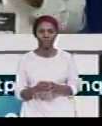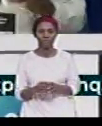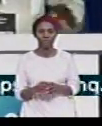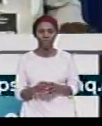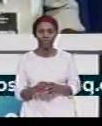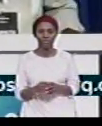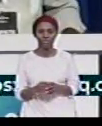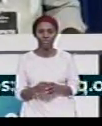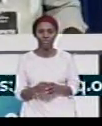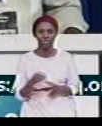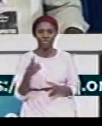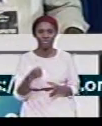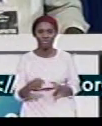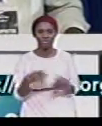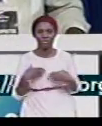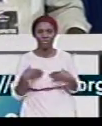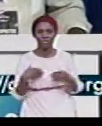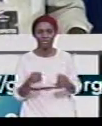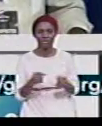The healing is